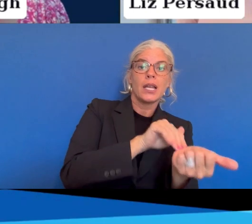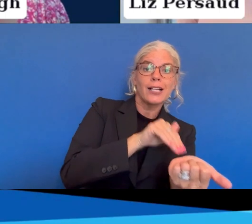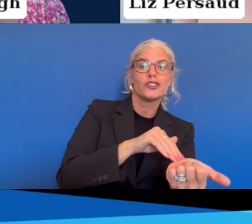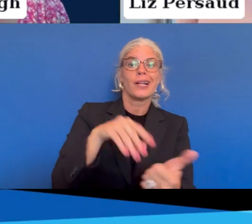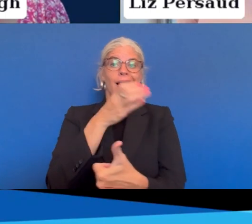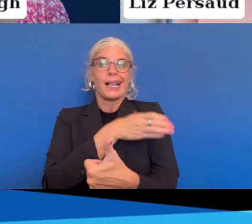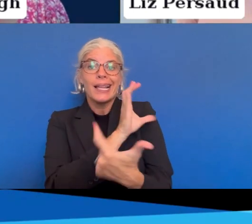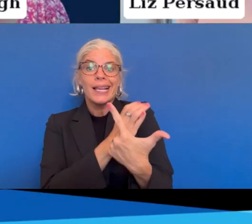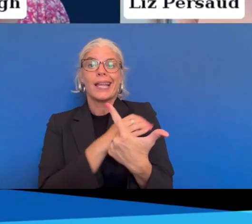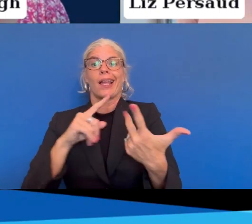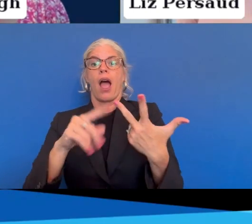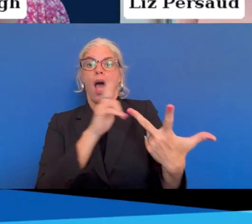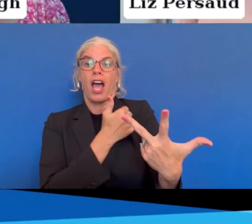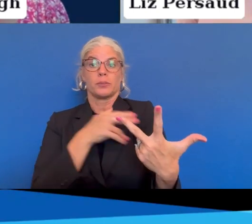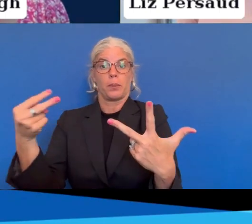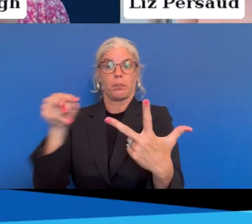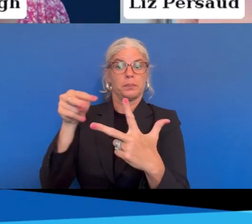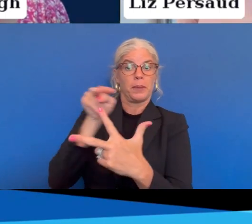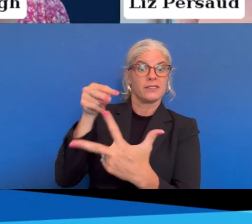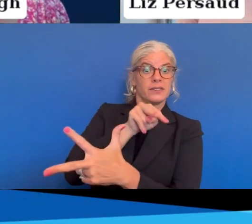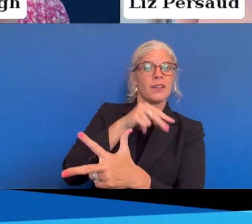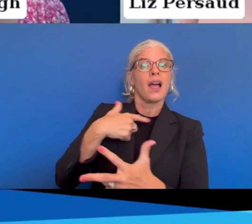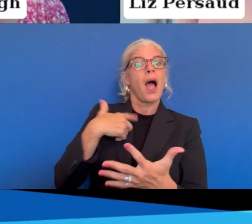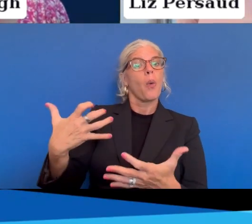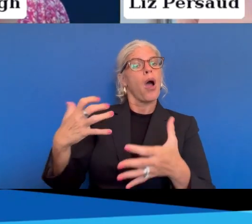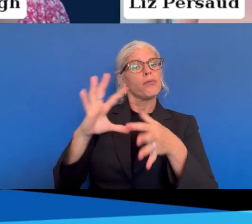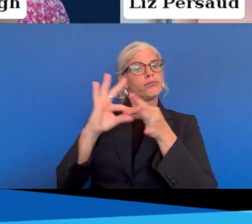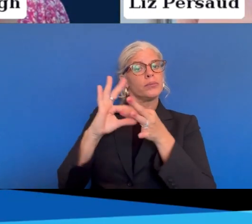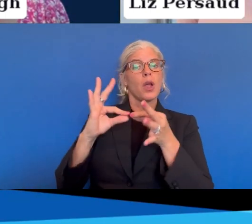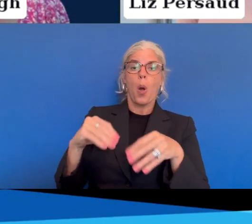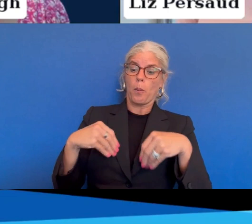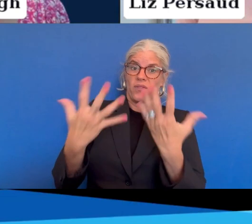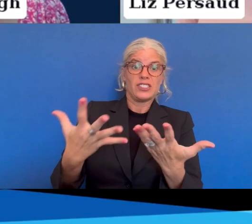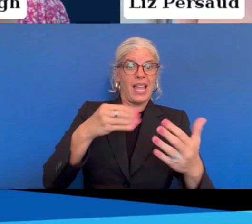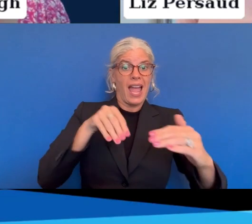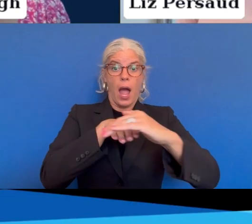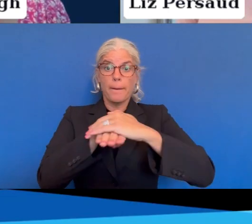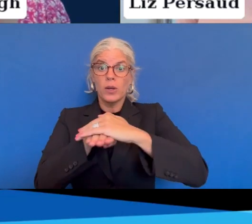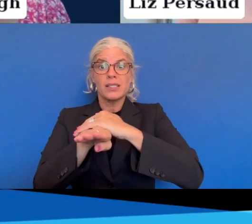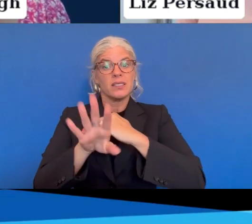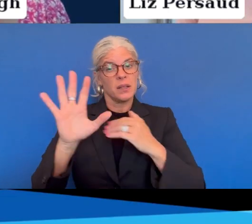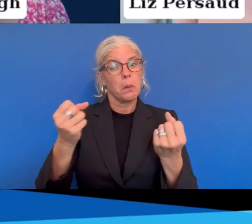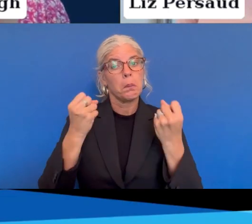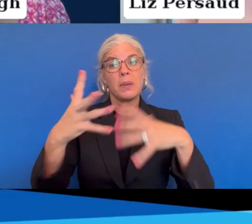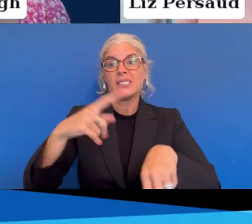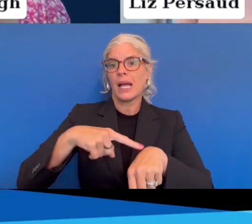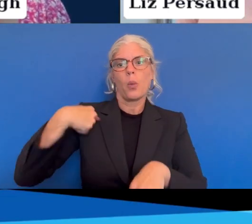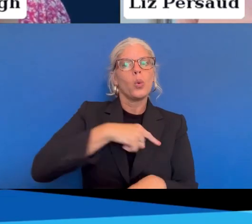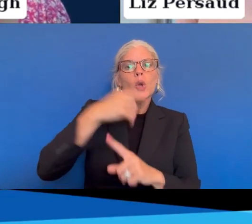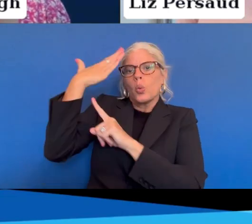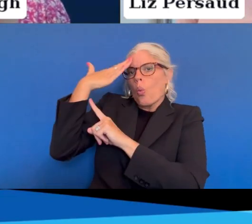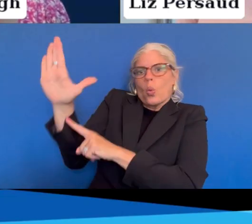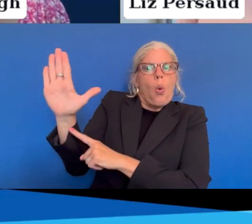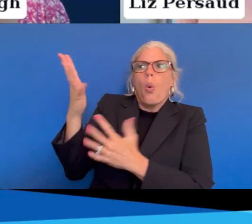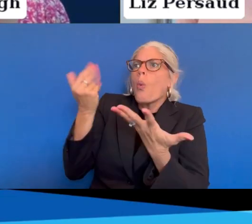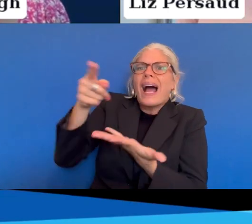doctor, clinic, and hospital perspective is we want to provide provisions and accommodations, but a lot of times we